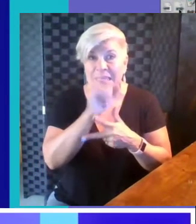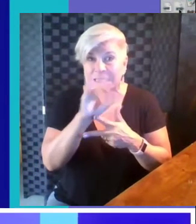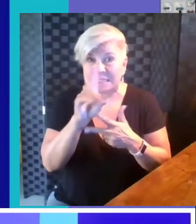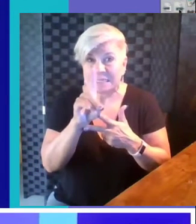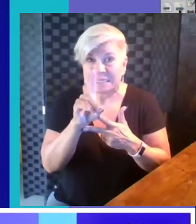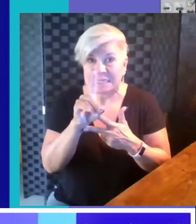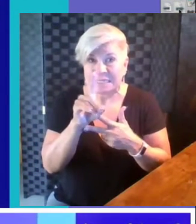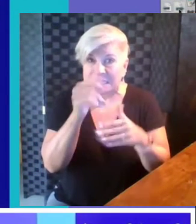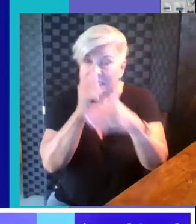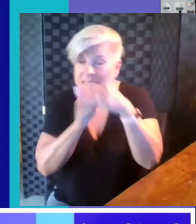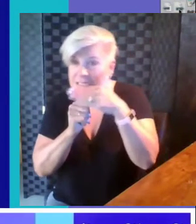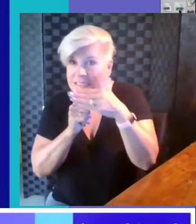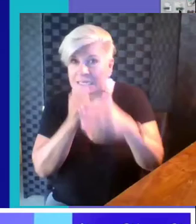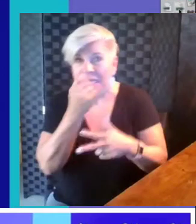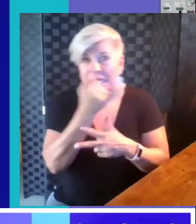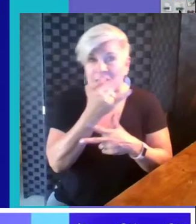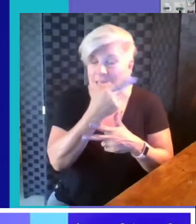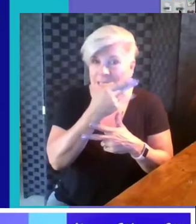Ha-id,